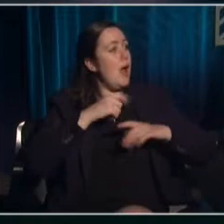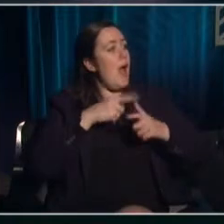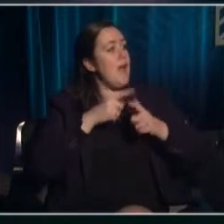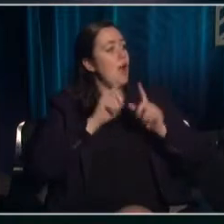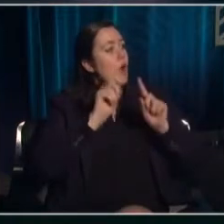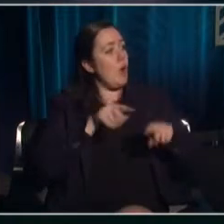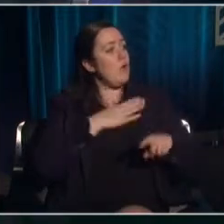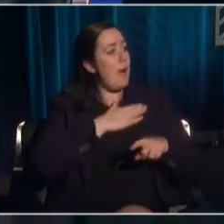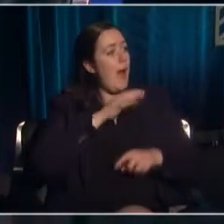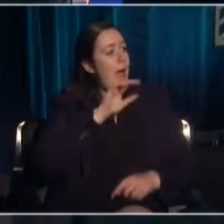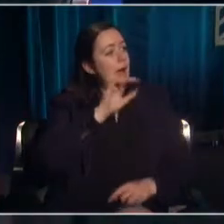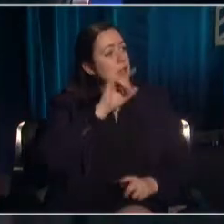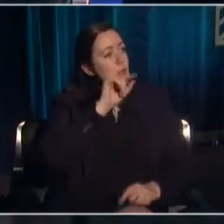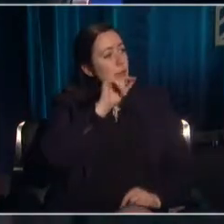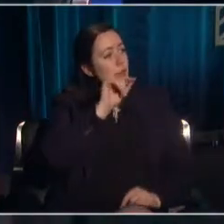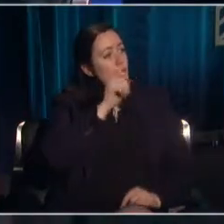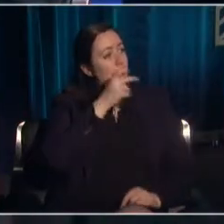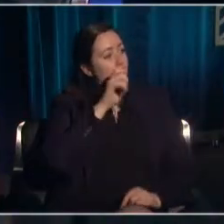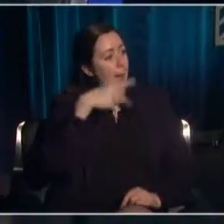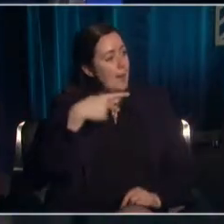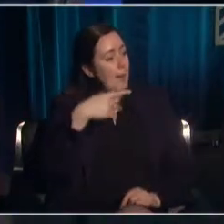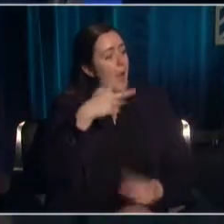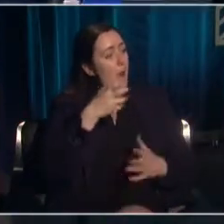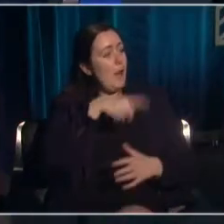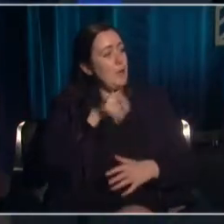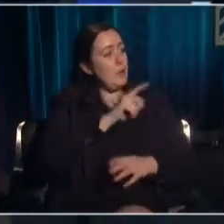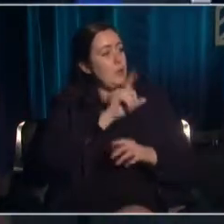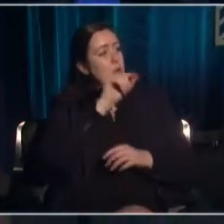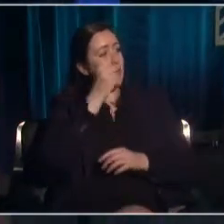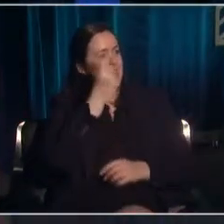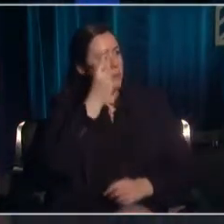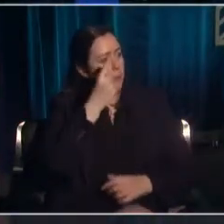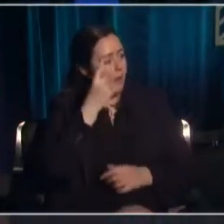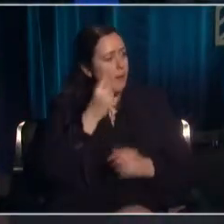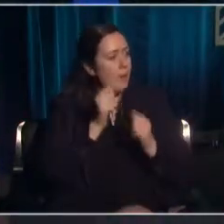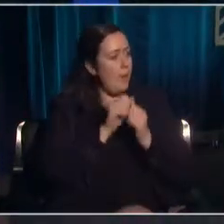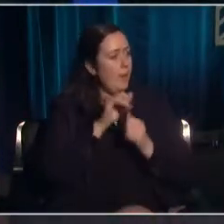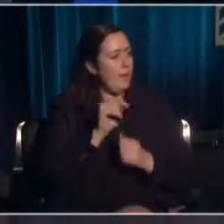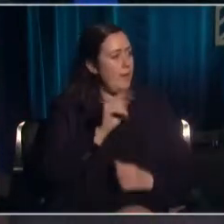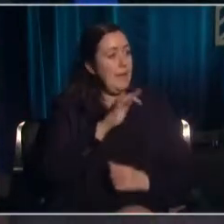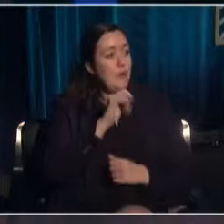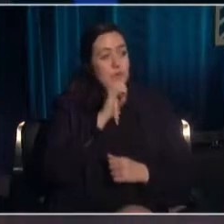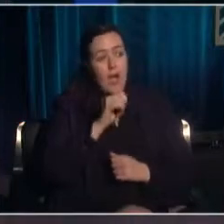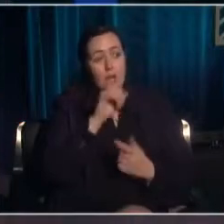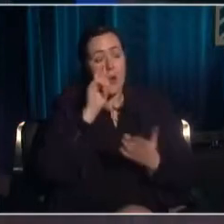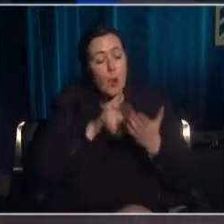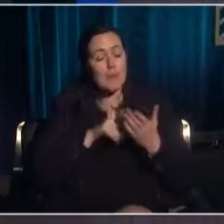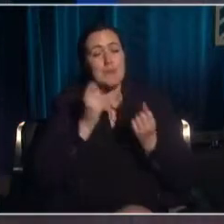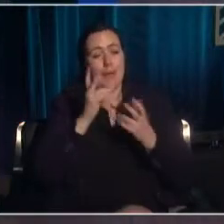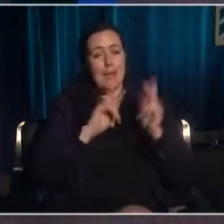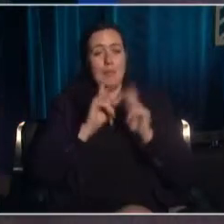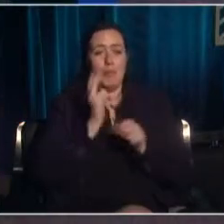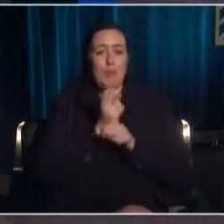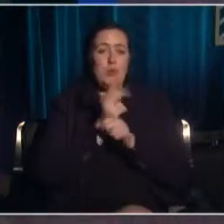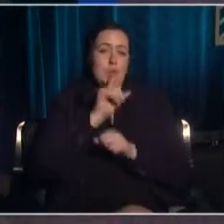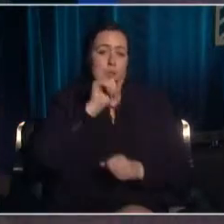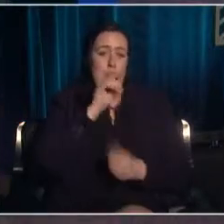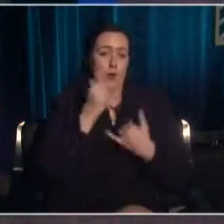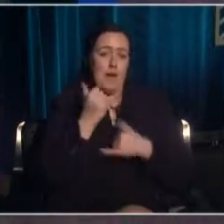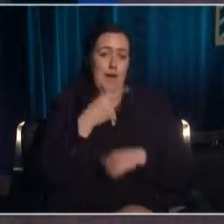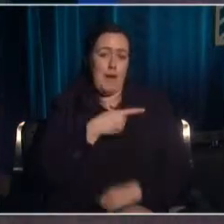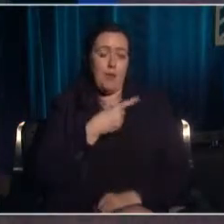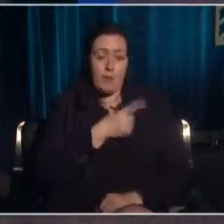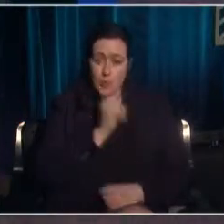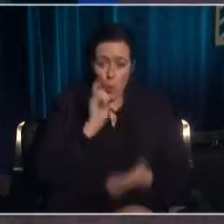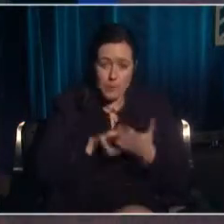want everyone to go tweet something out that they're learning today. Because if you haven't noticed, there's a lot of people using Twitter these days. Have you noticed